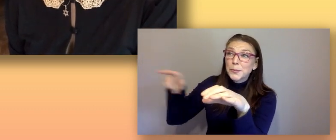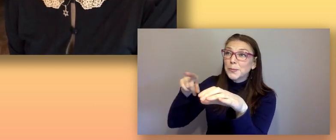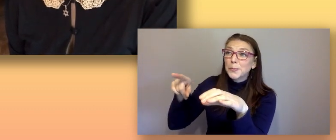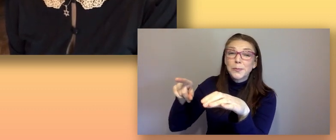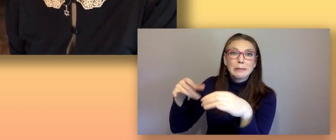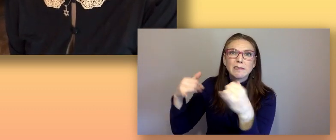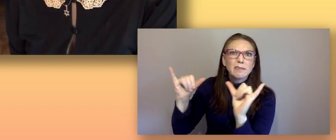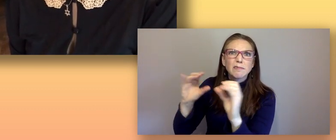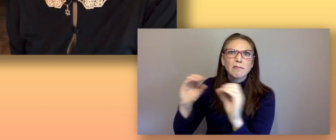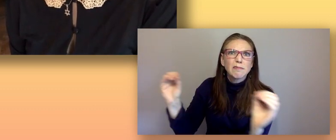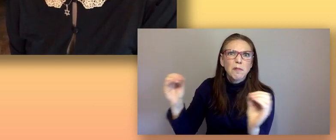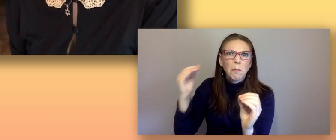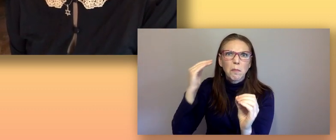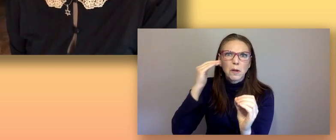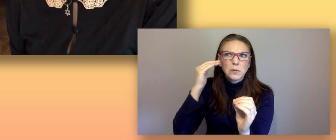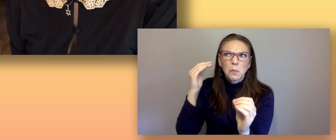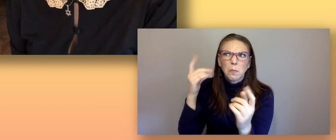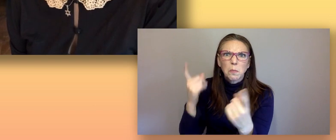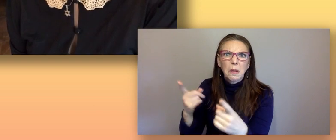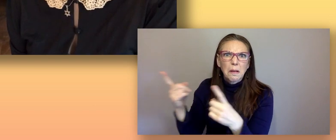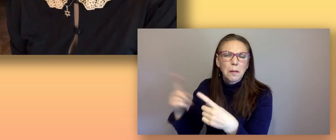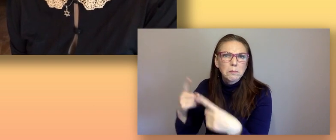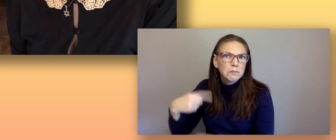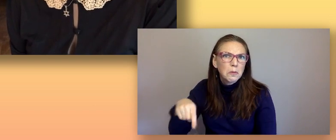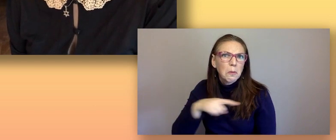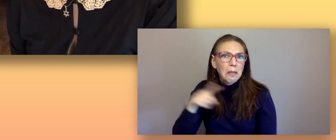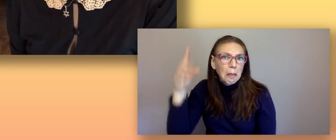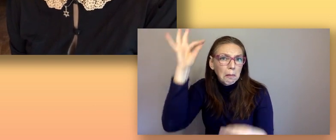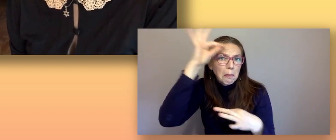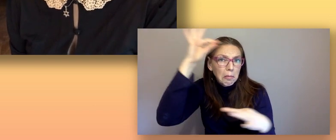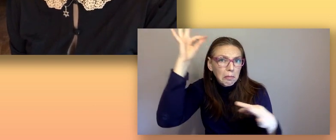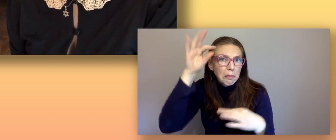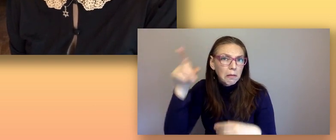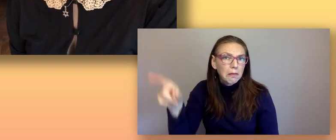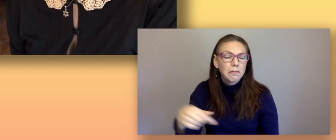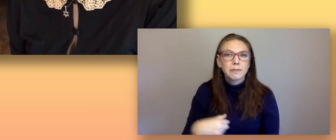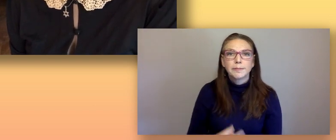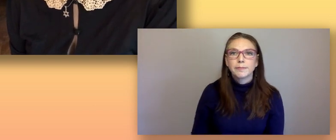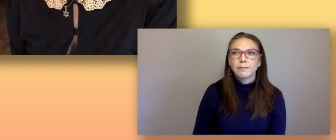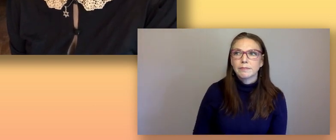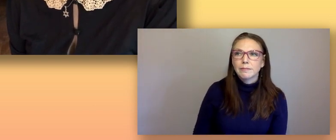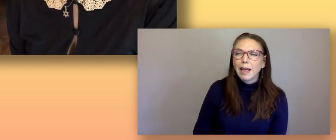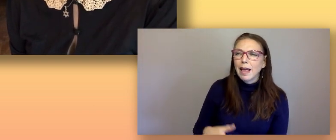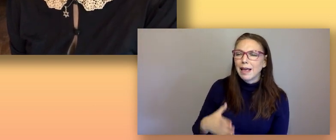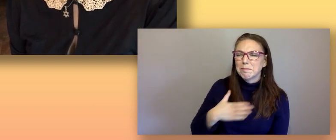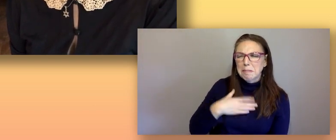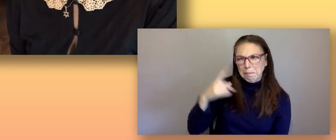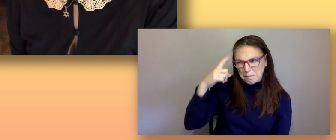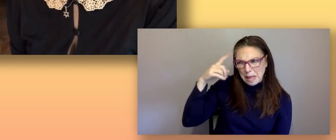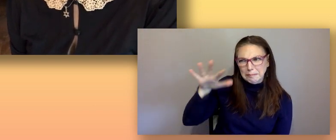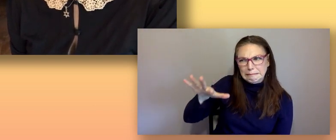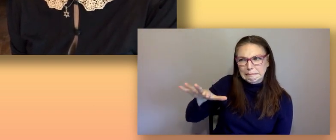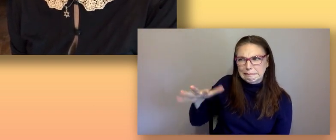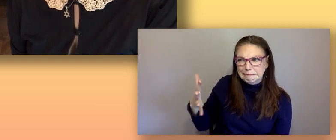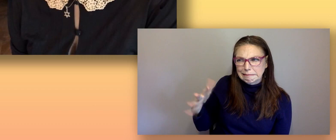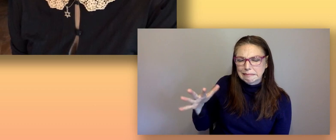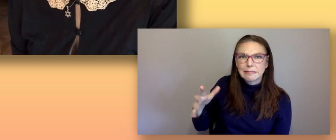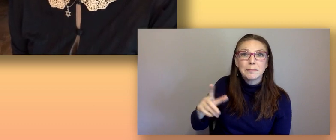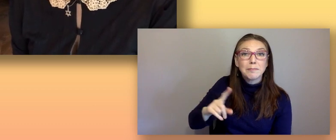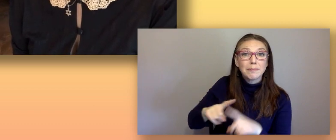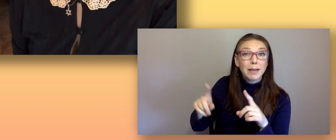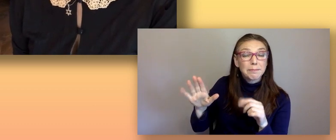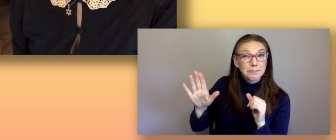still no one claimed to know what was happening to us. I know my memory isn't very good,